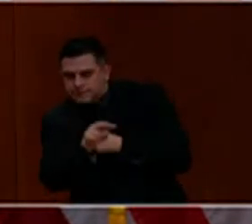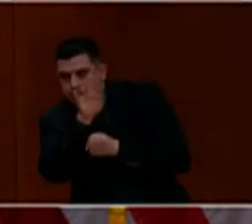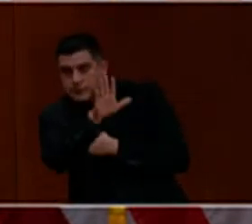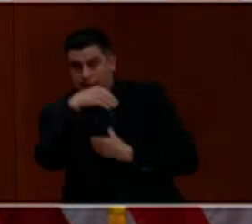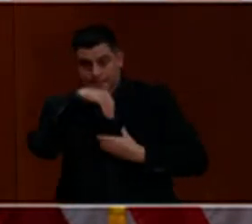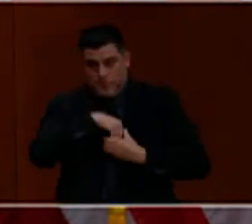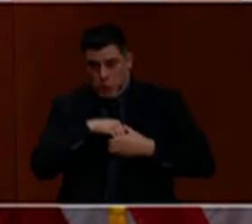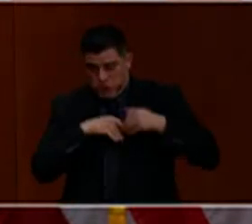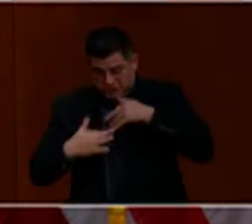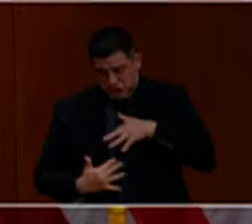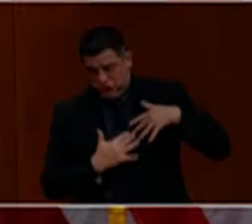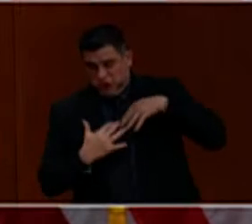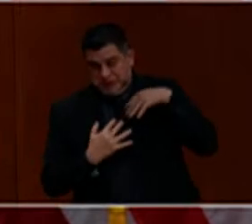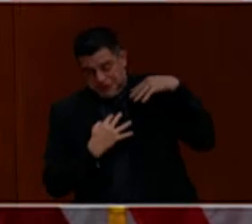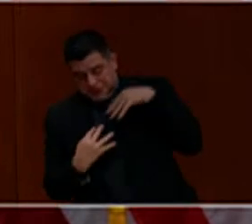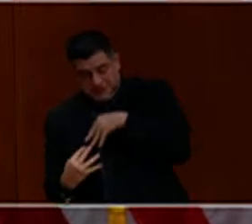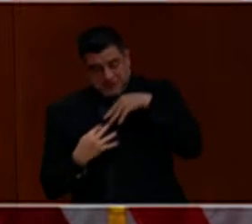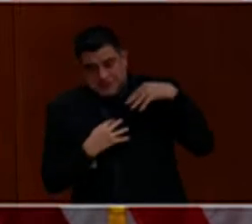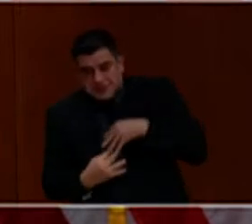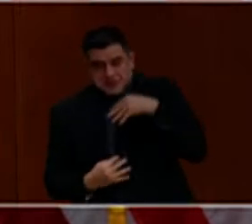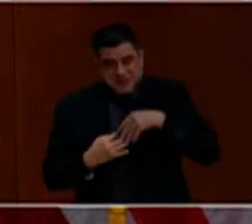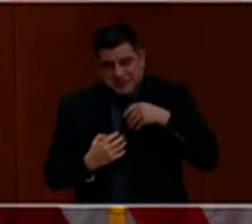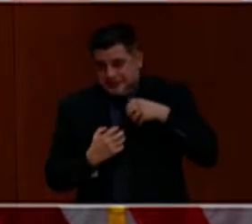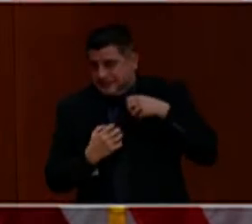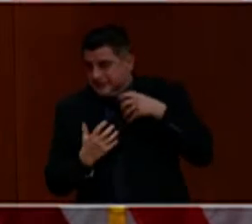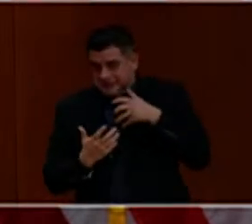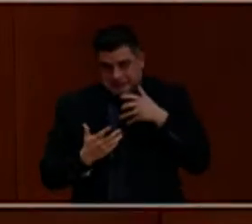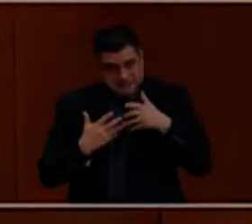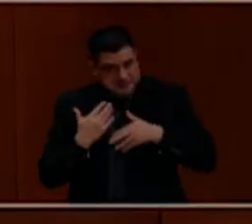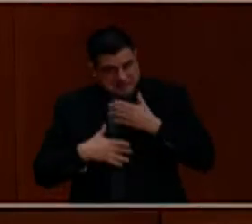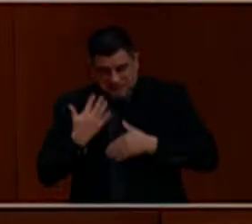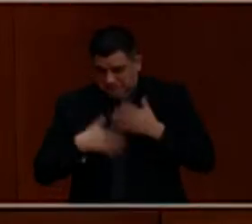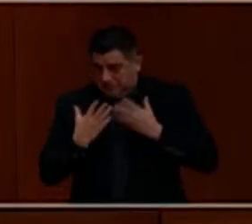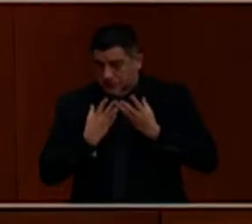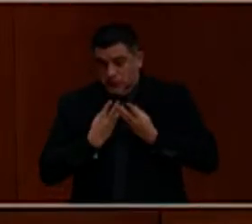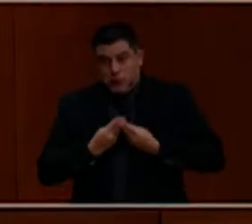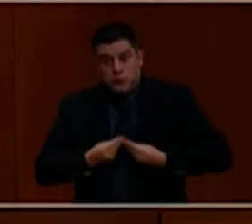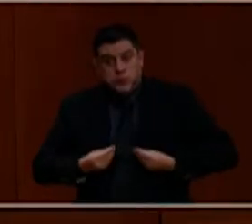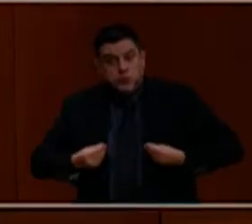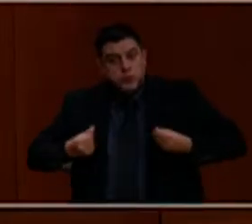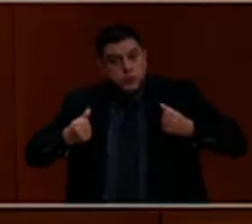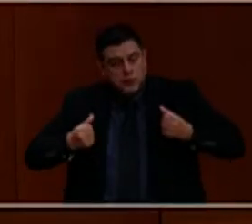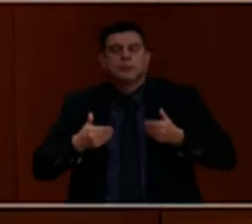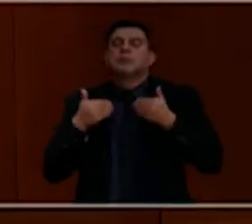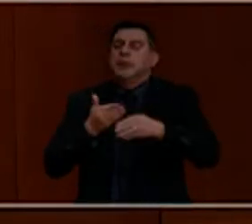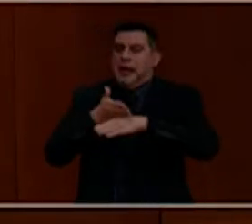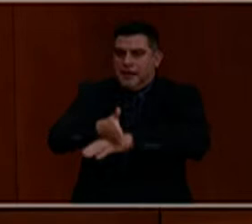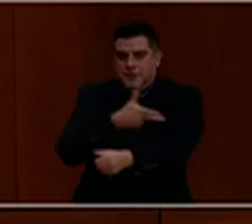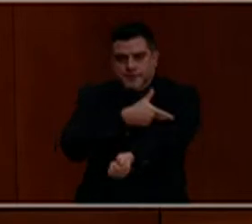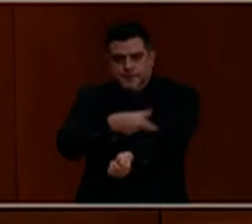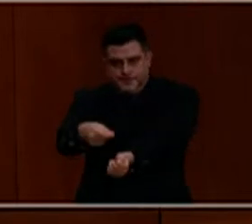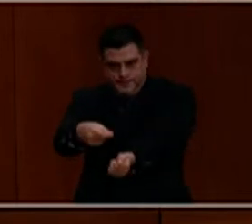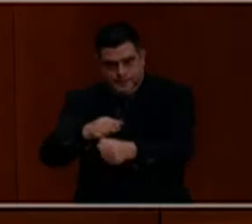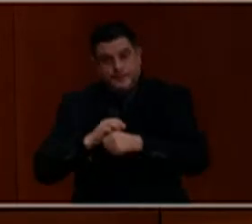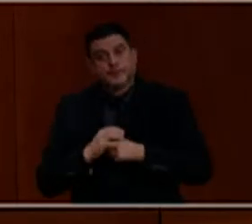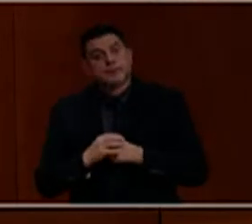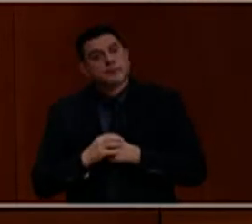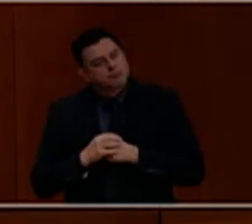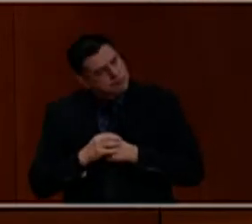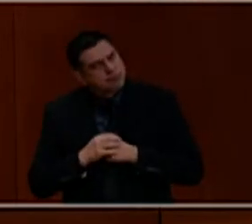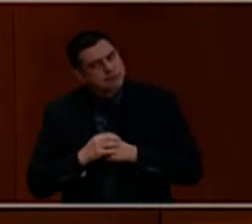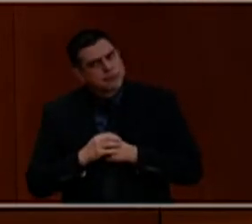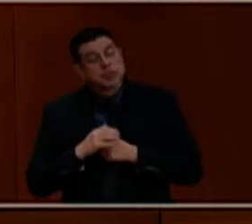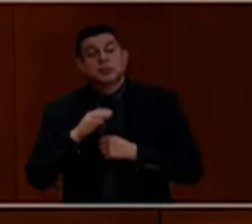have understandings as to why that may be? We do not. We're actually still waiting for the data because the data is still